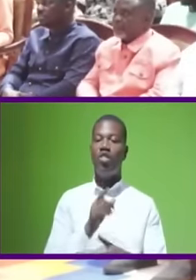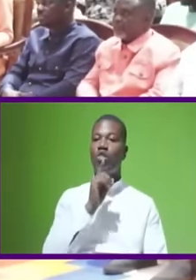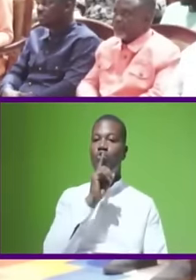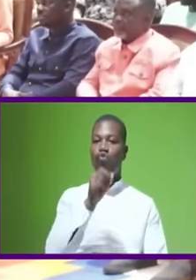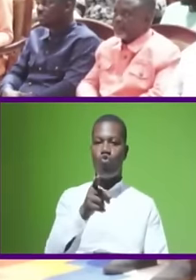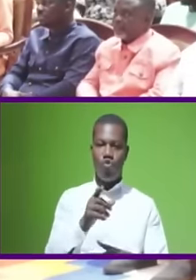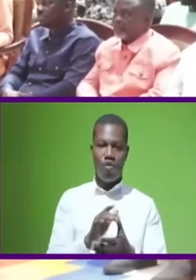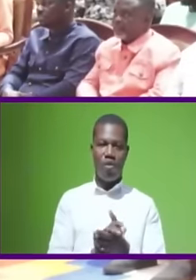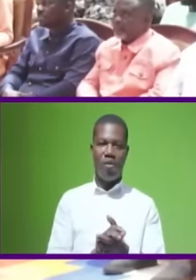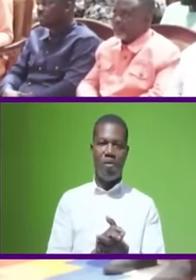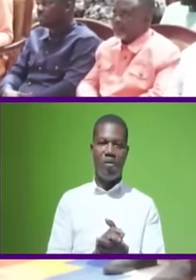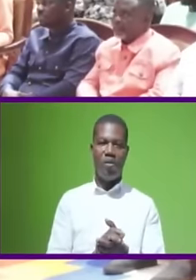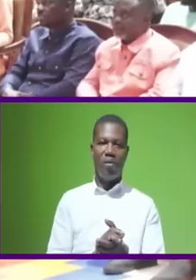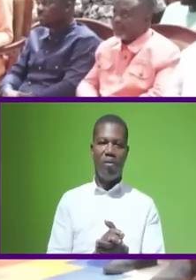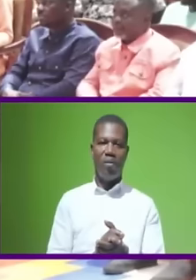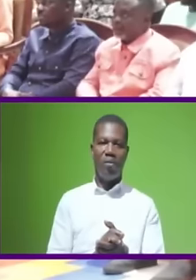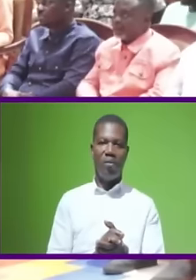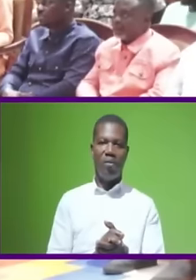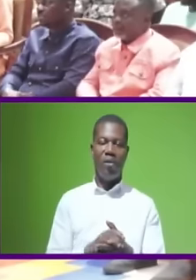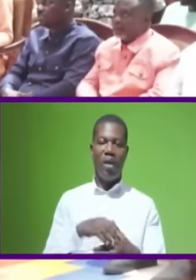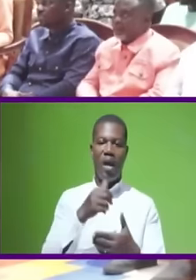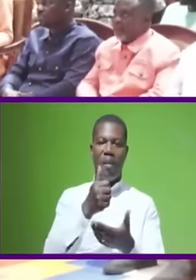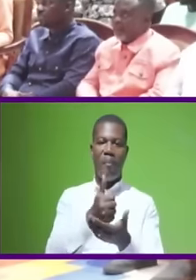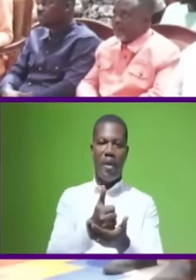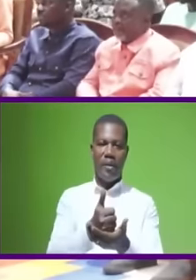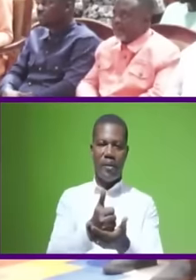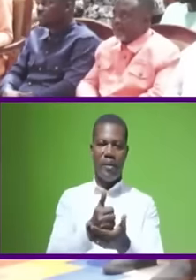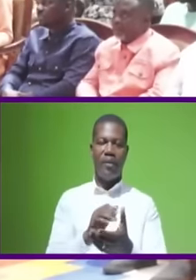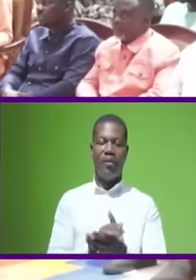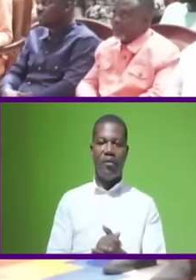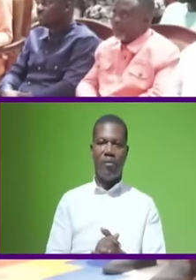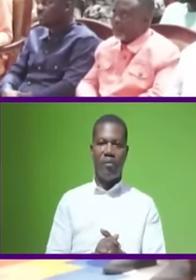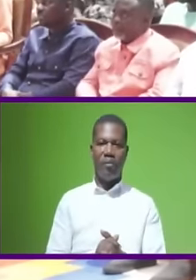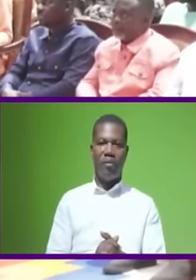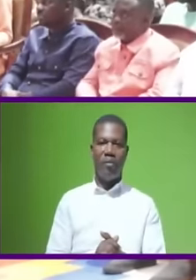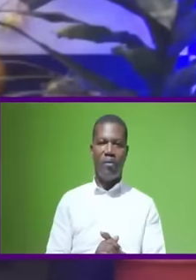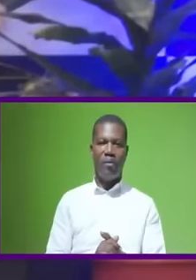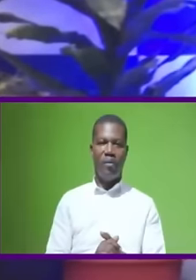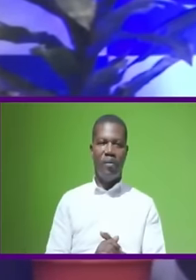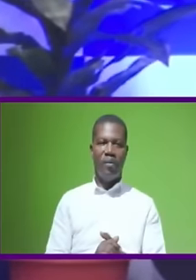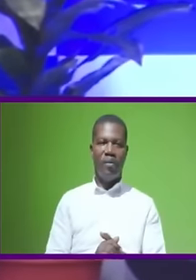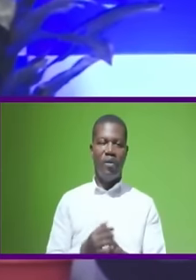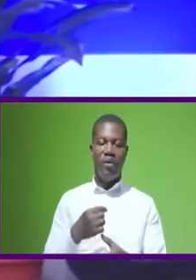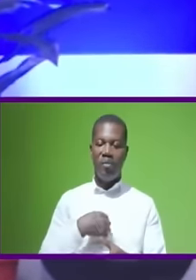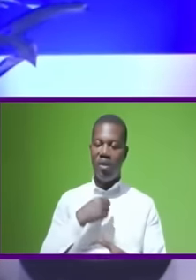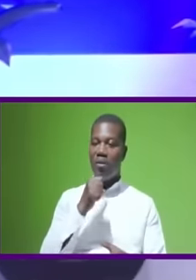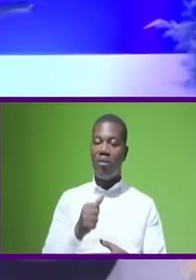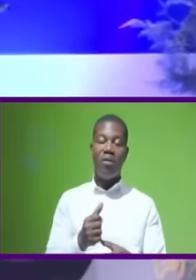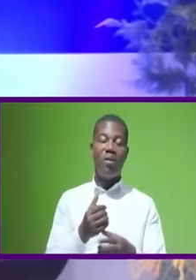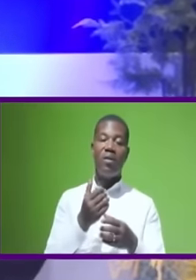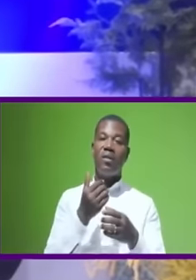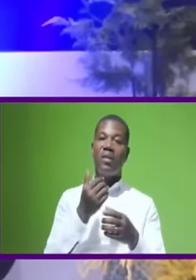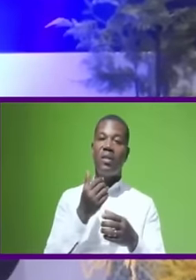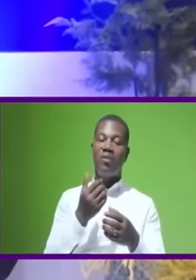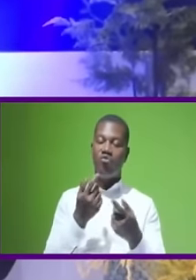It is true. Amen. Amen. So